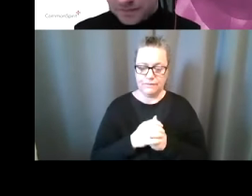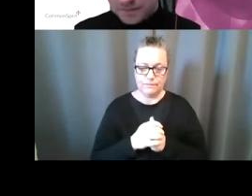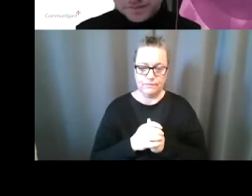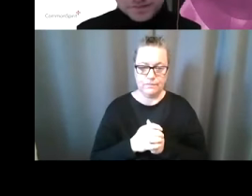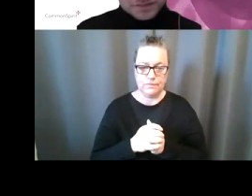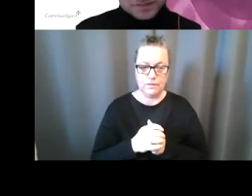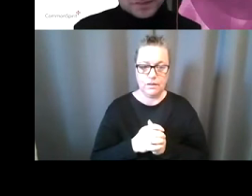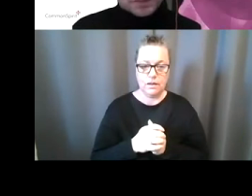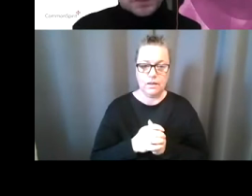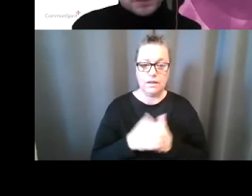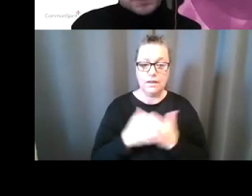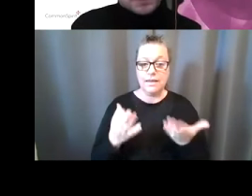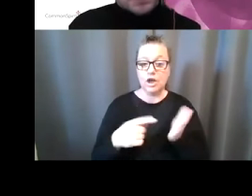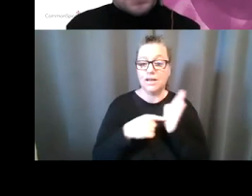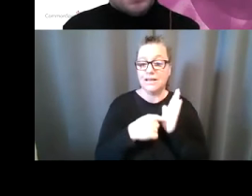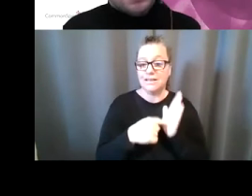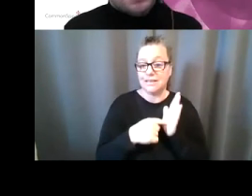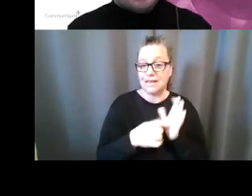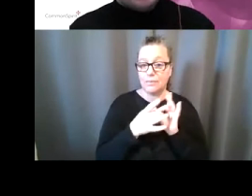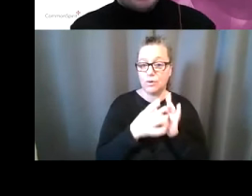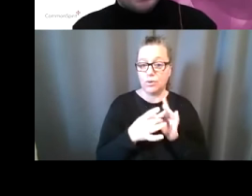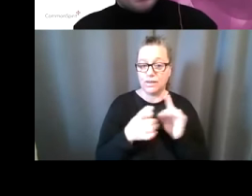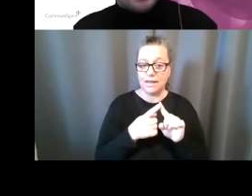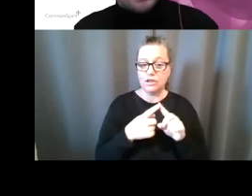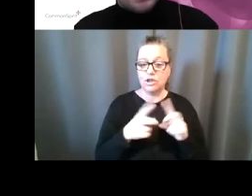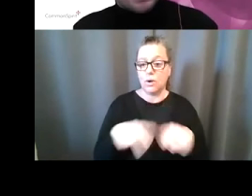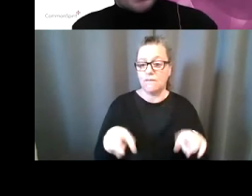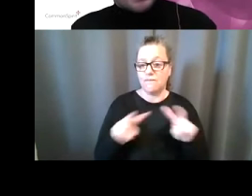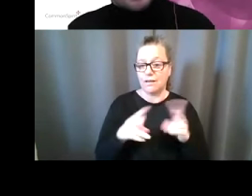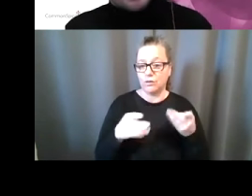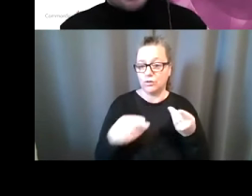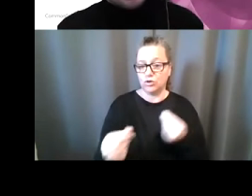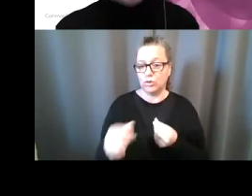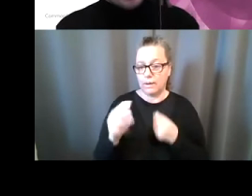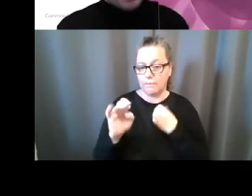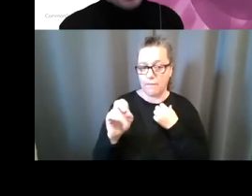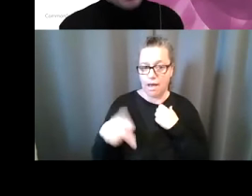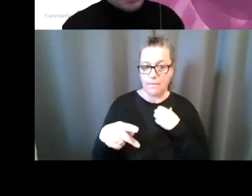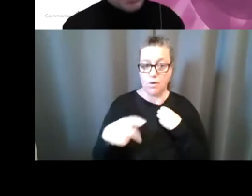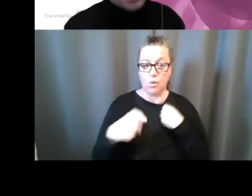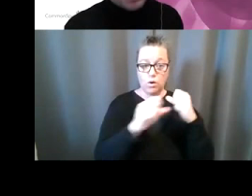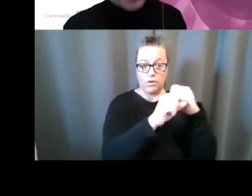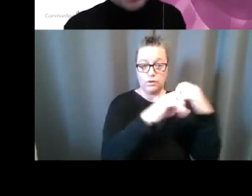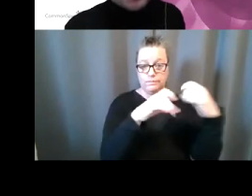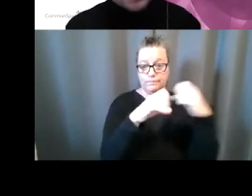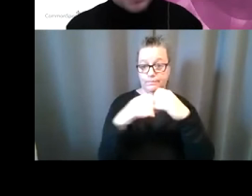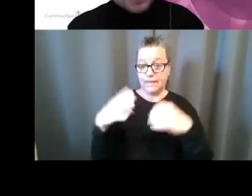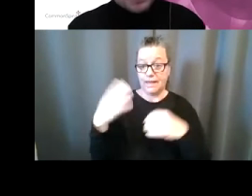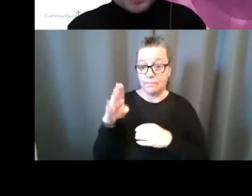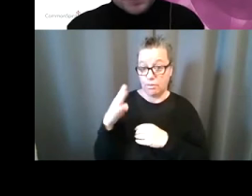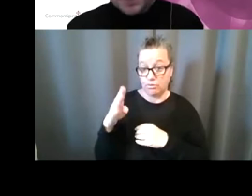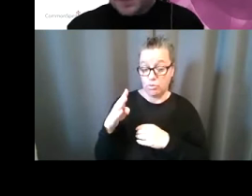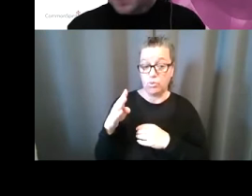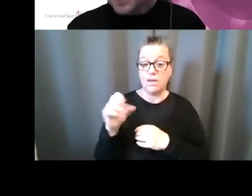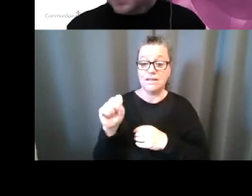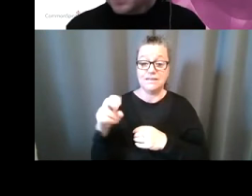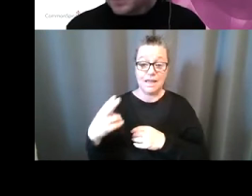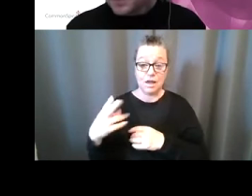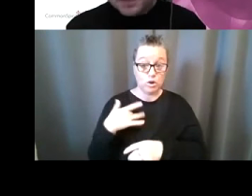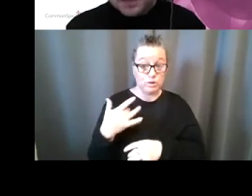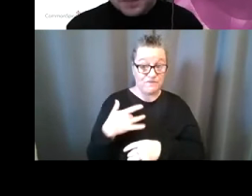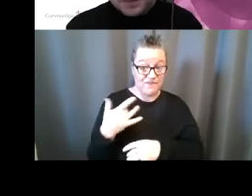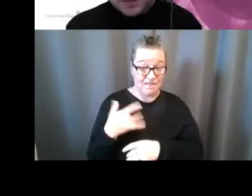Here is an example related to our value stream map, where equity cloudbursts are highlighted in blue. Stakeholder feelings associated with